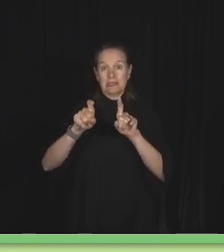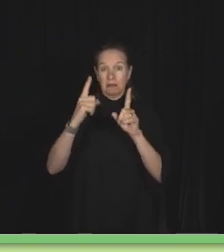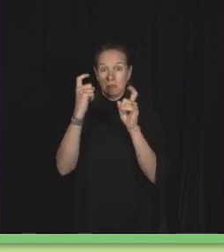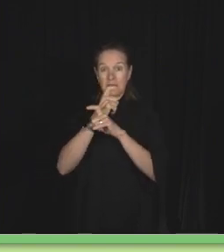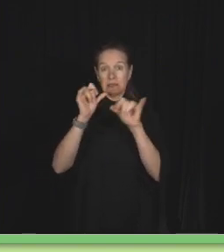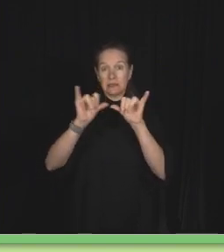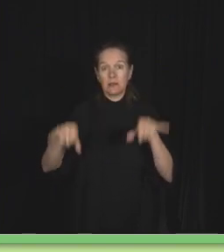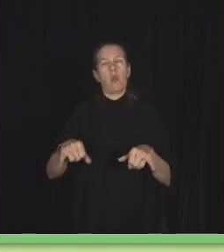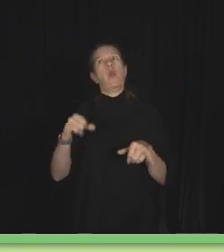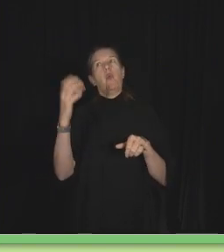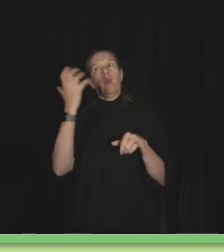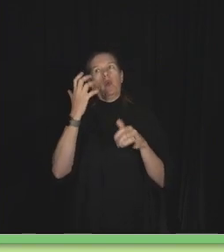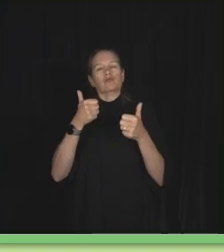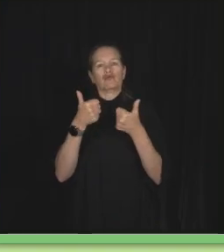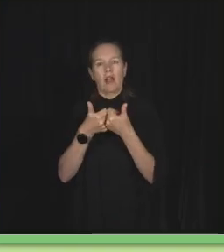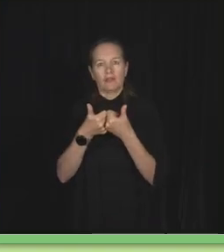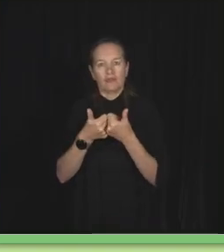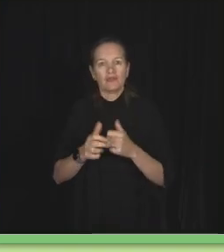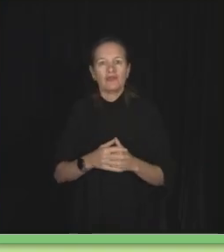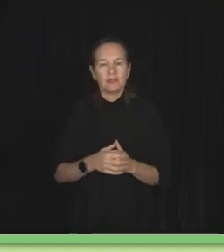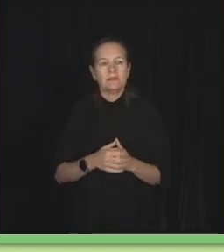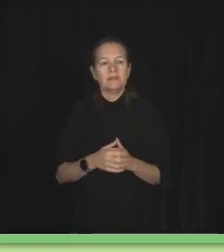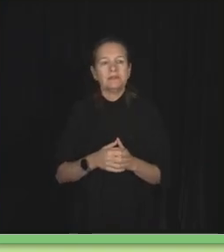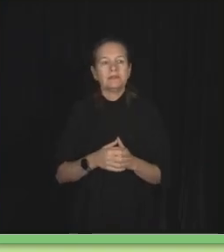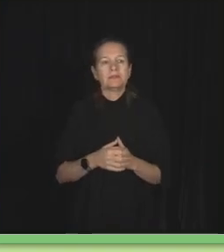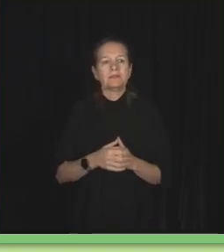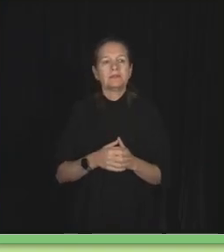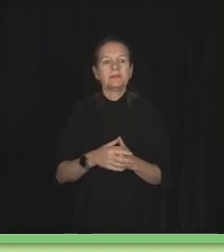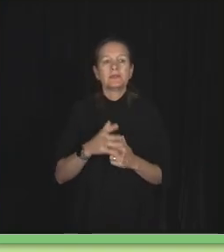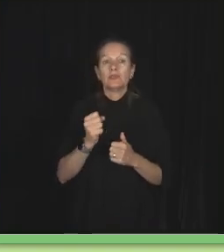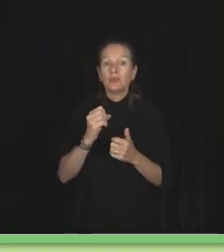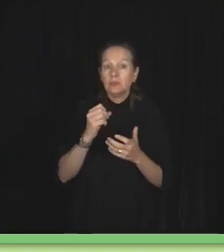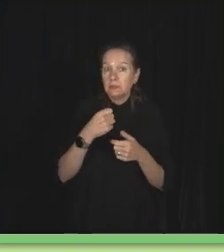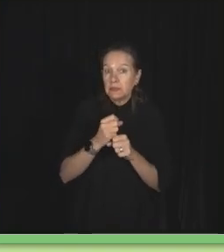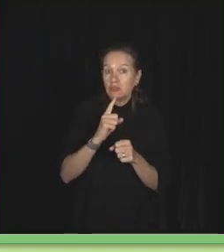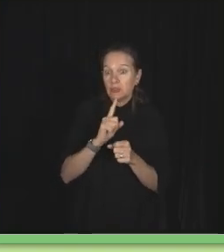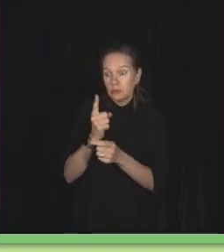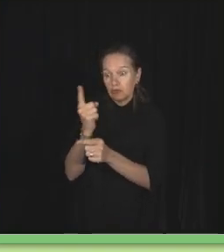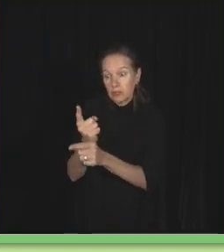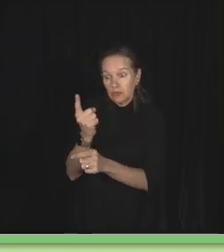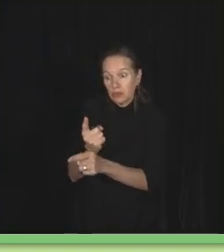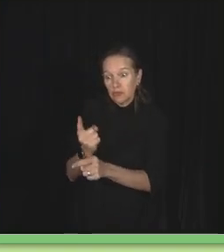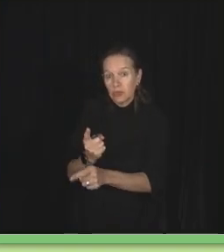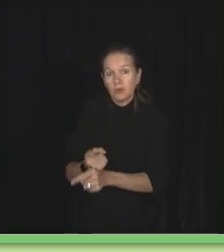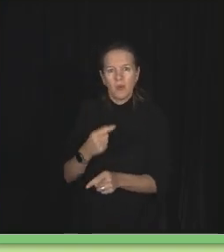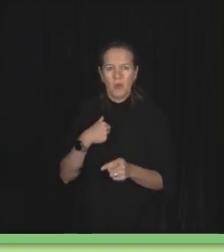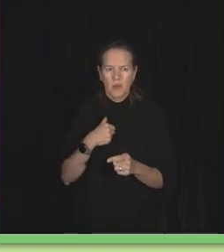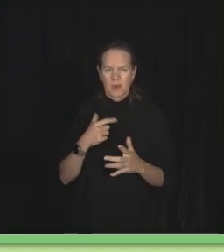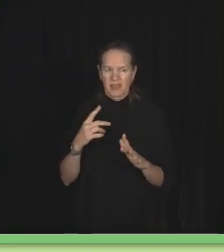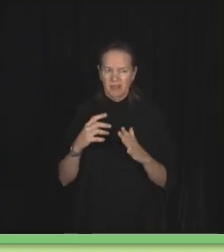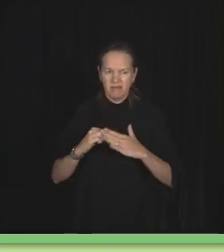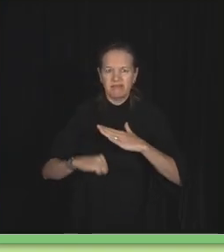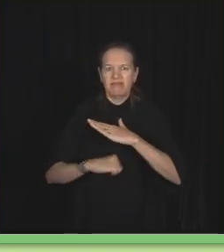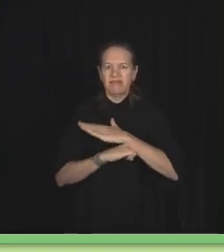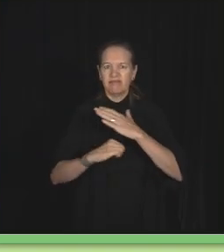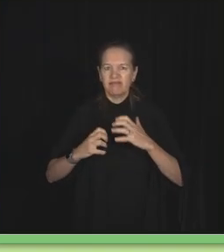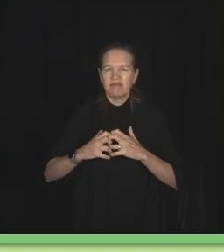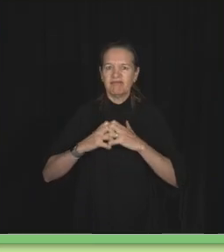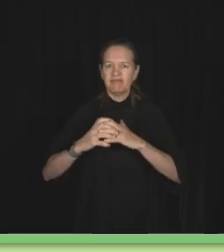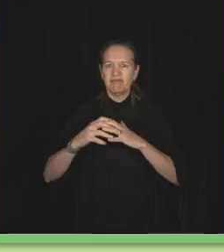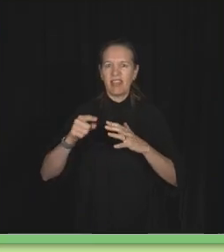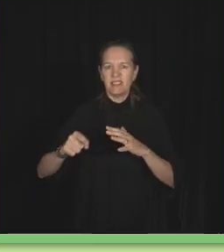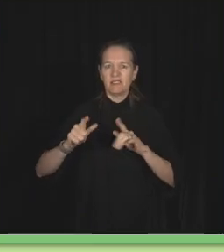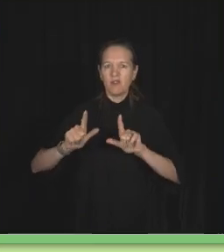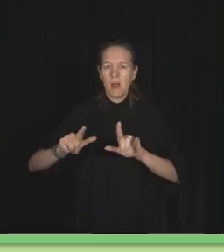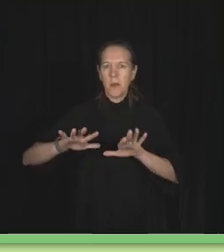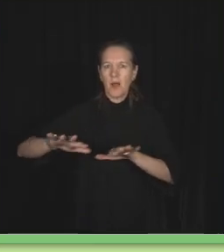is incredibly challenging. To ensure correctness, etcd community has developed a custom robustness test framework, hosts bi-weekly meetings